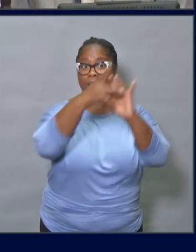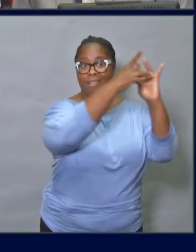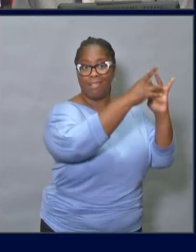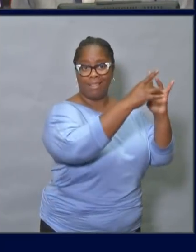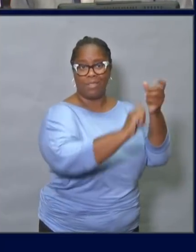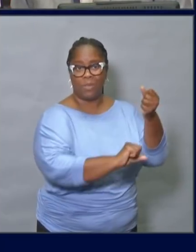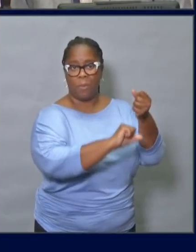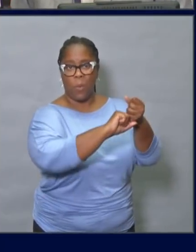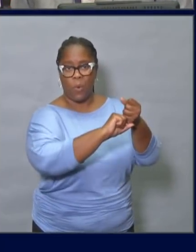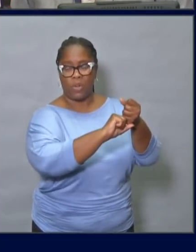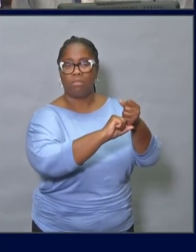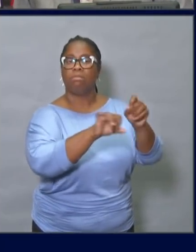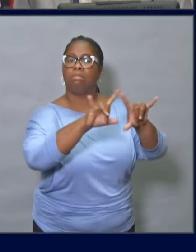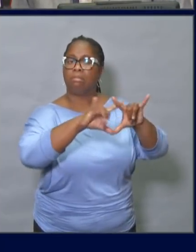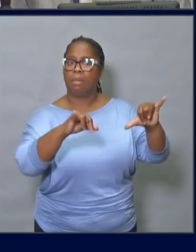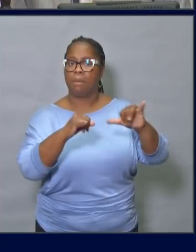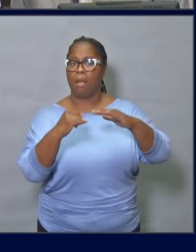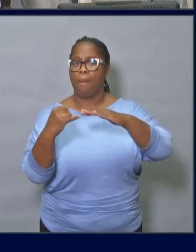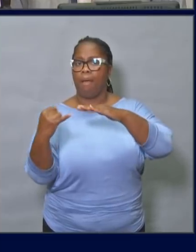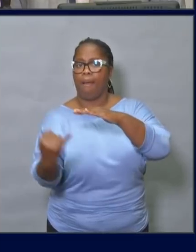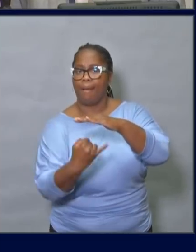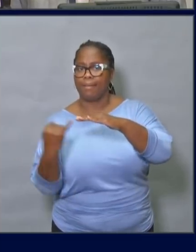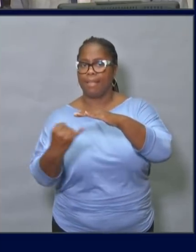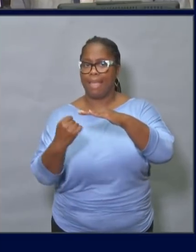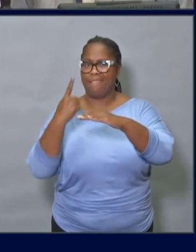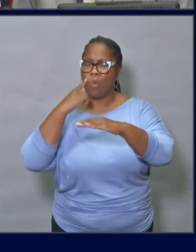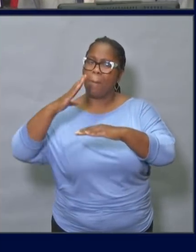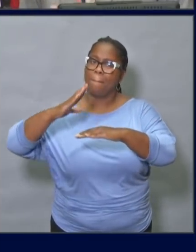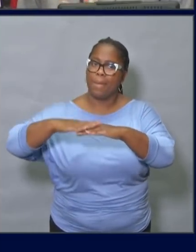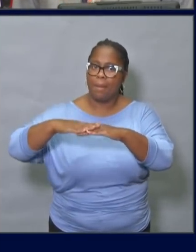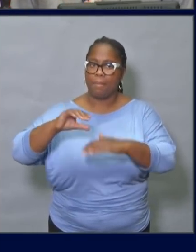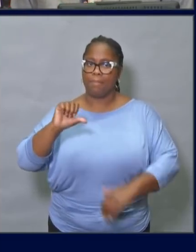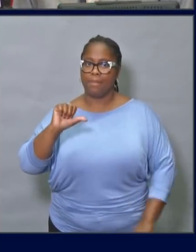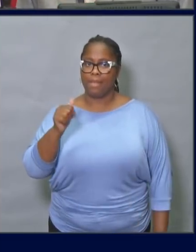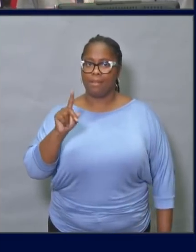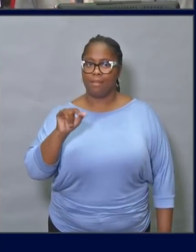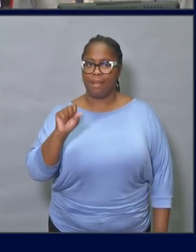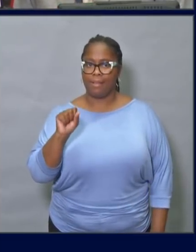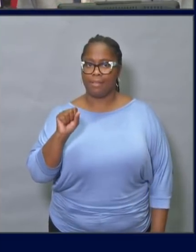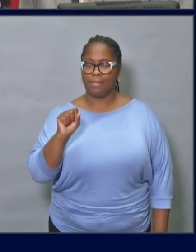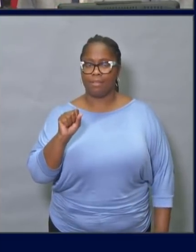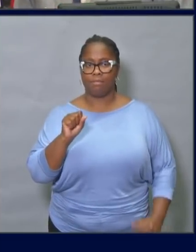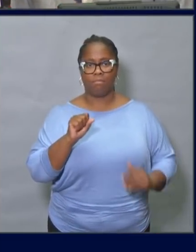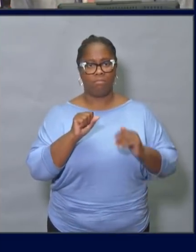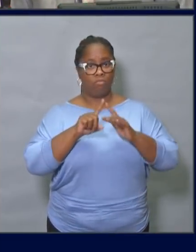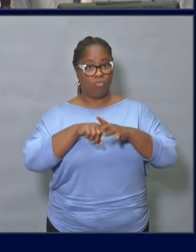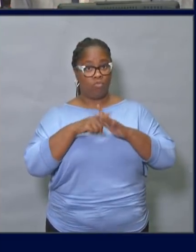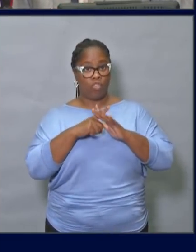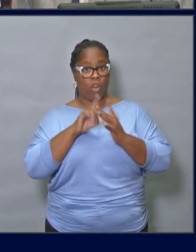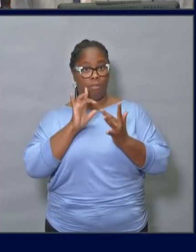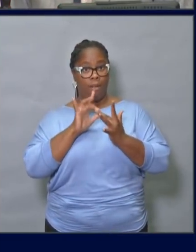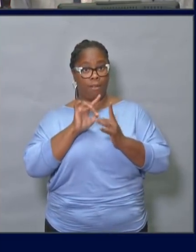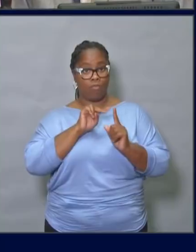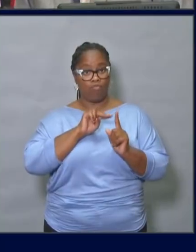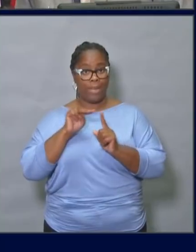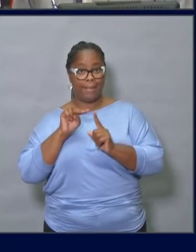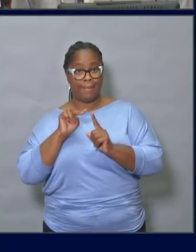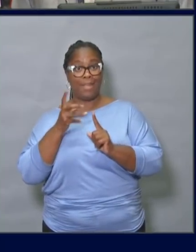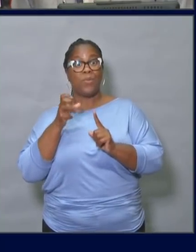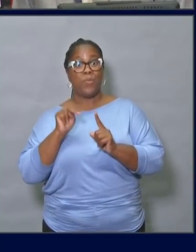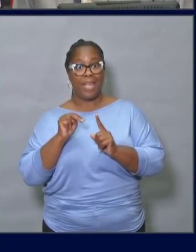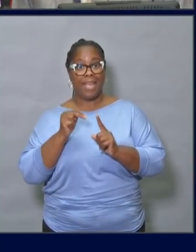from all others for a minimum of 10 days. We can only start contact tracing when we receive a positive